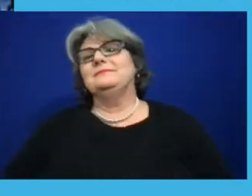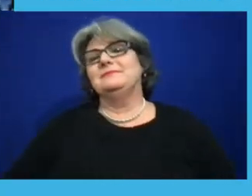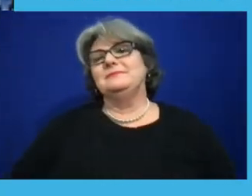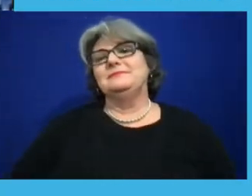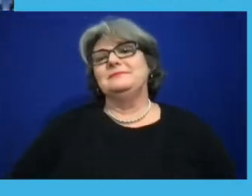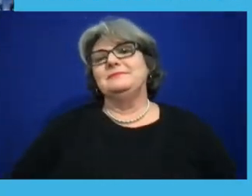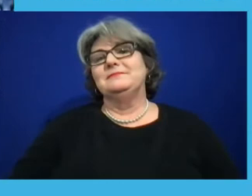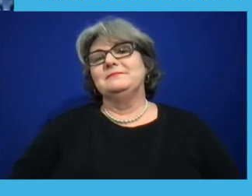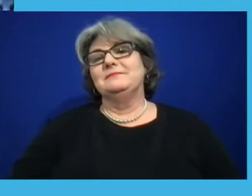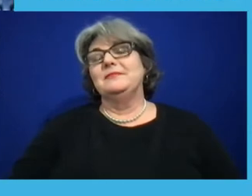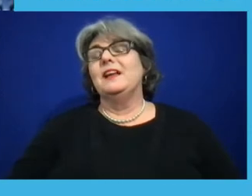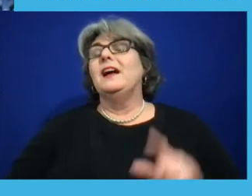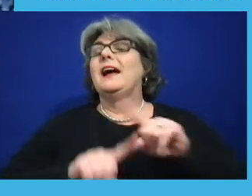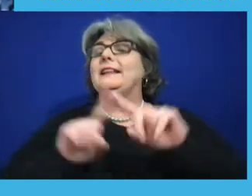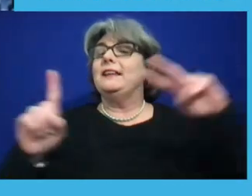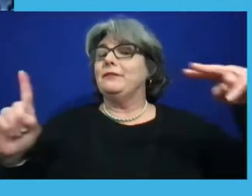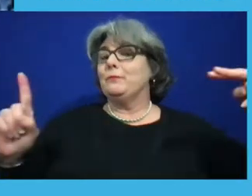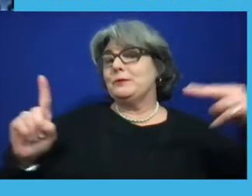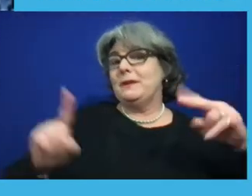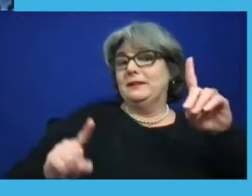How's that going to help you?